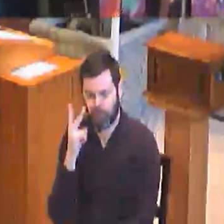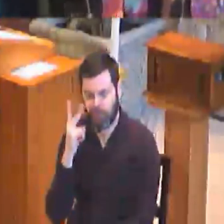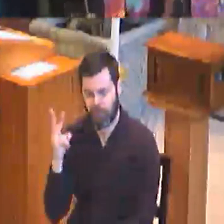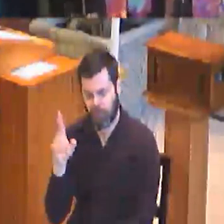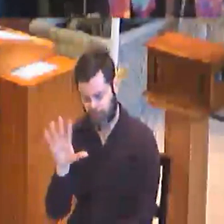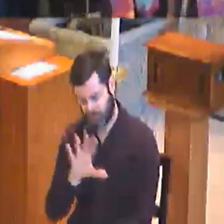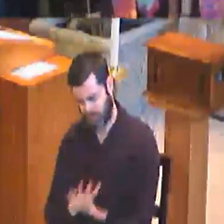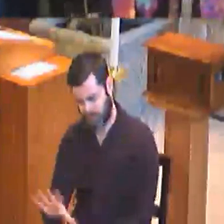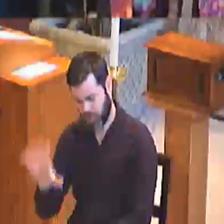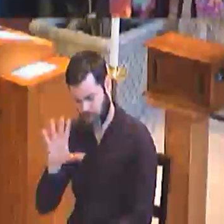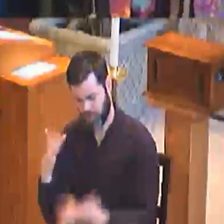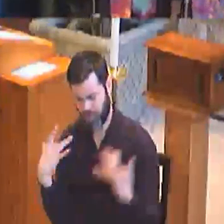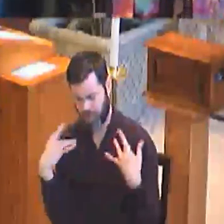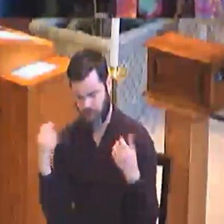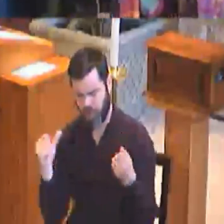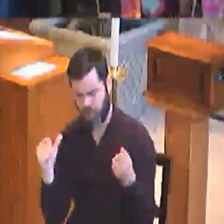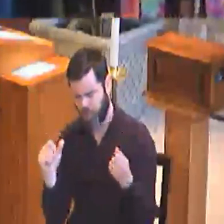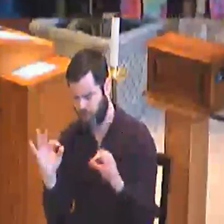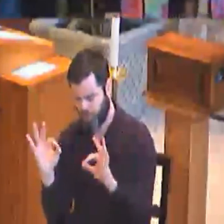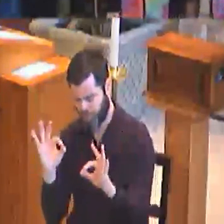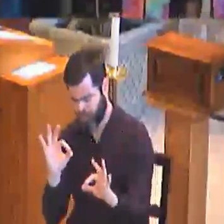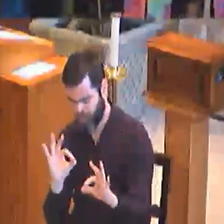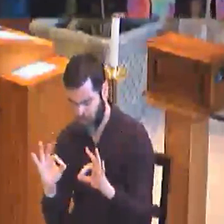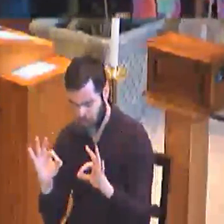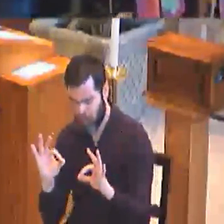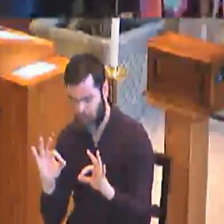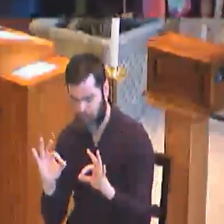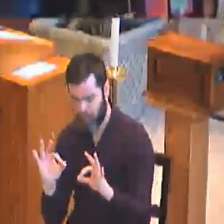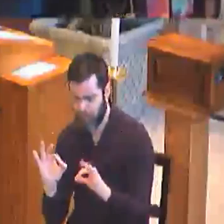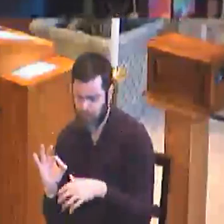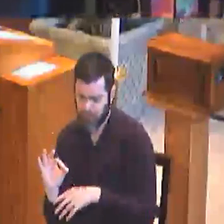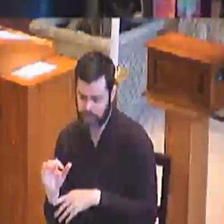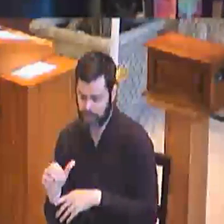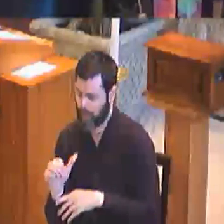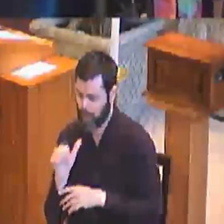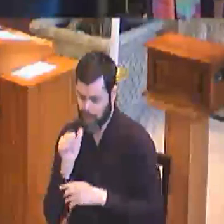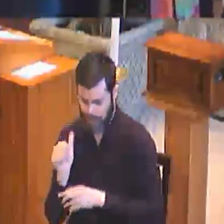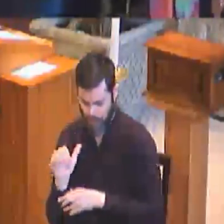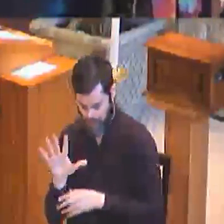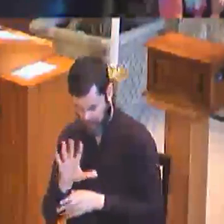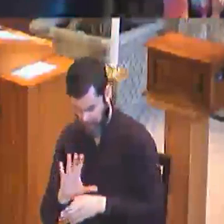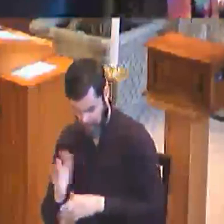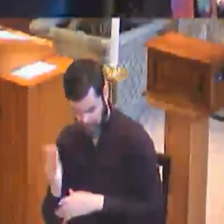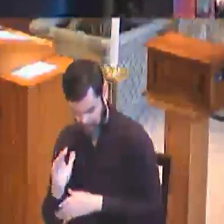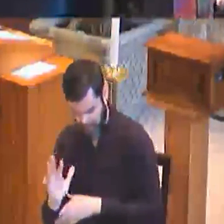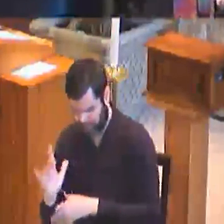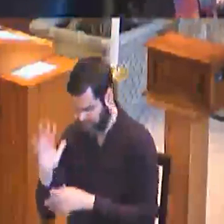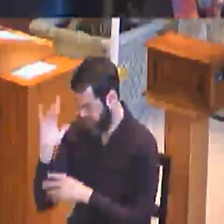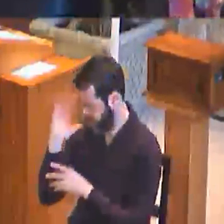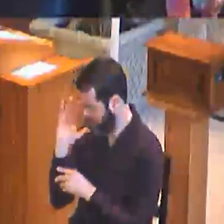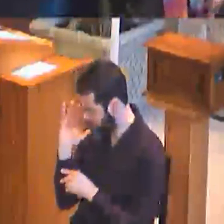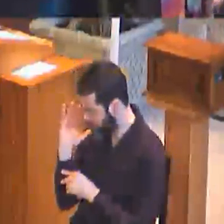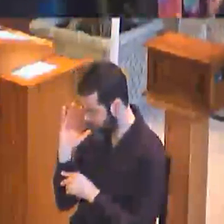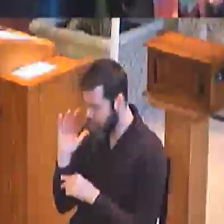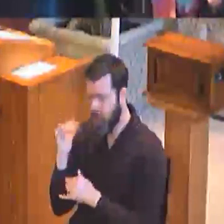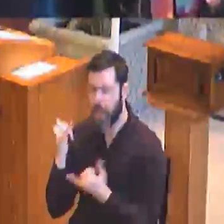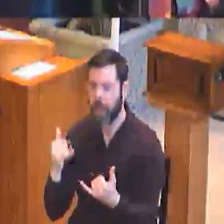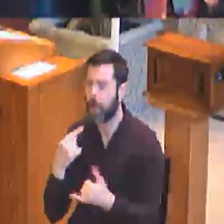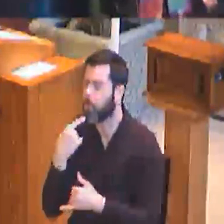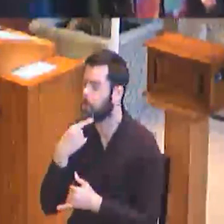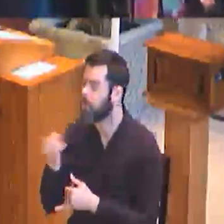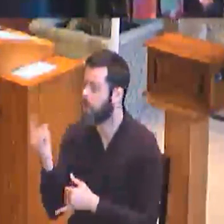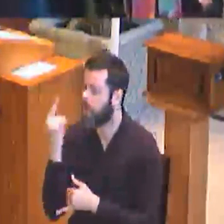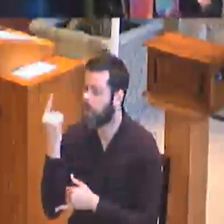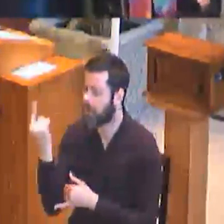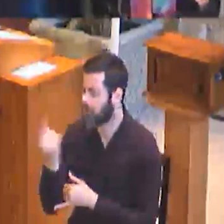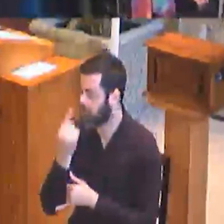Everything's not perfect, but you don't look like what you've been through. Now you can tell somebody. Now you can tell somebody. If I did